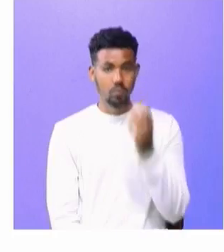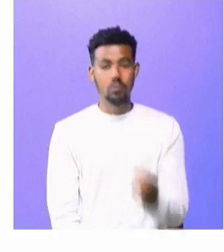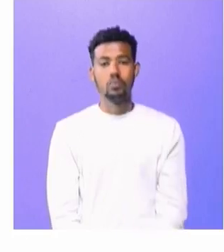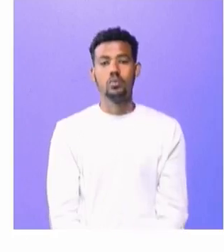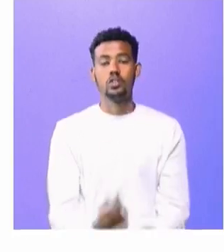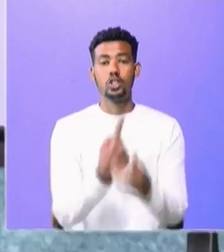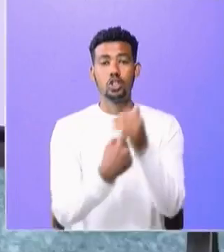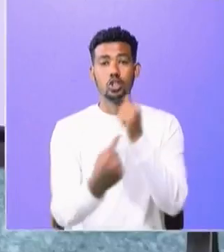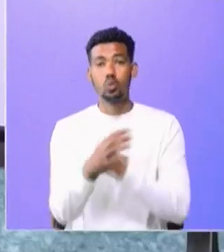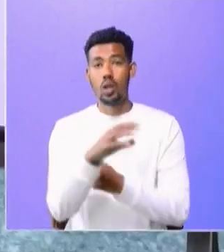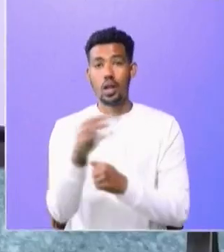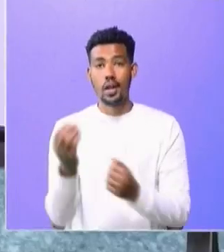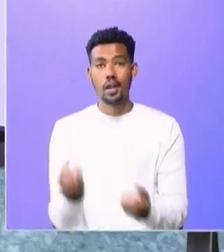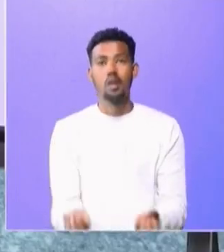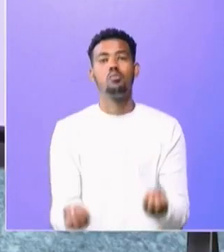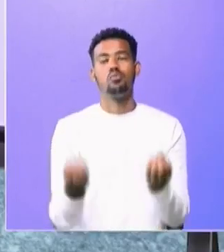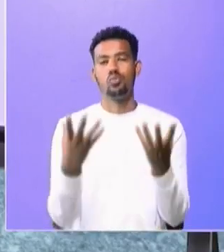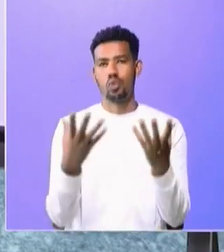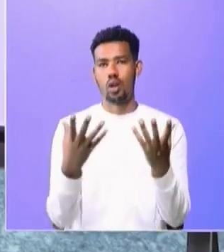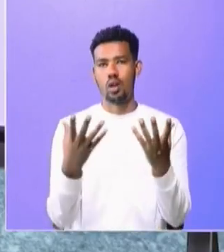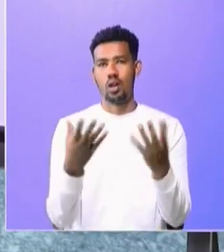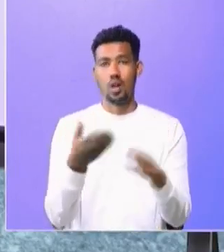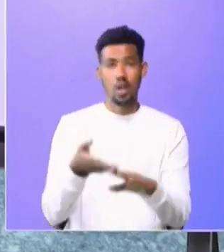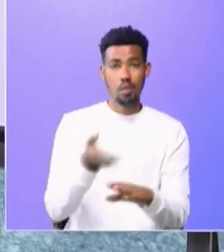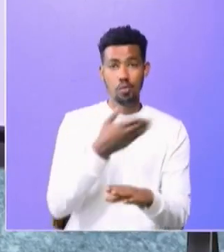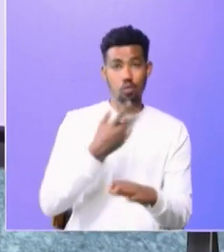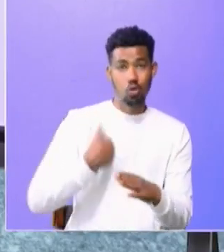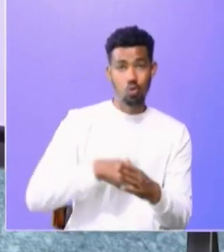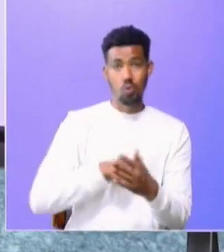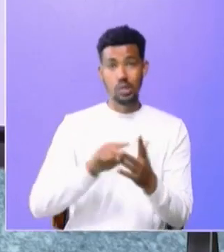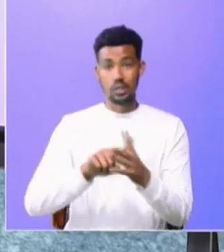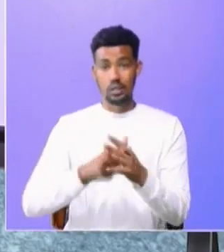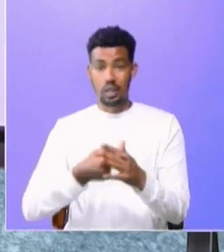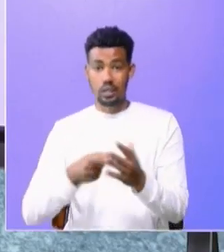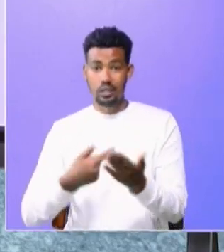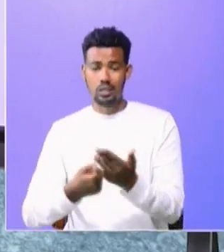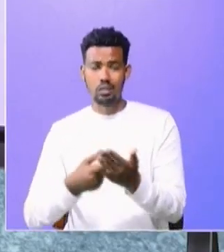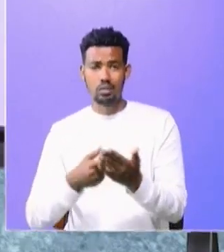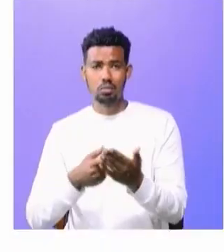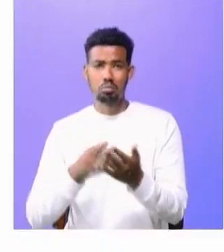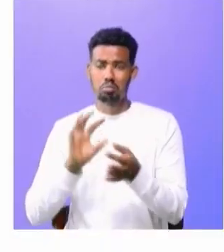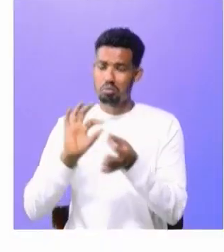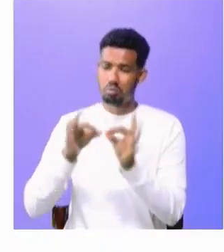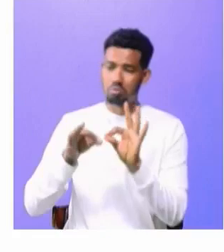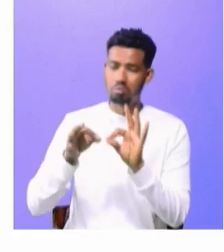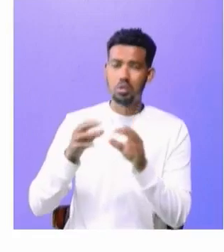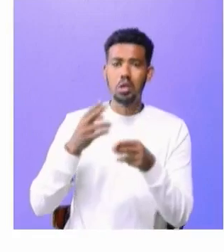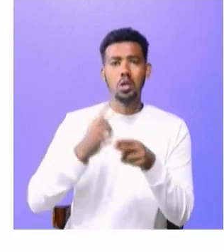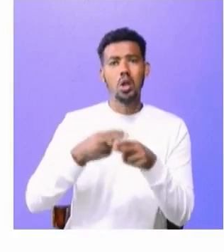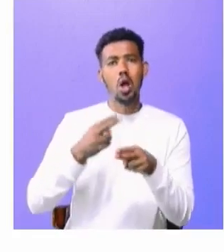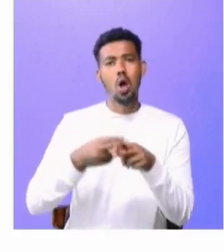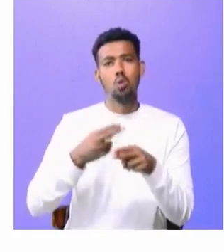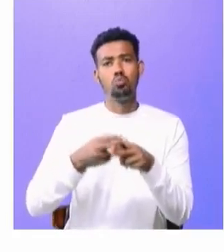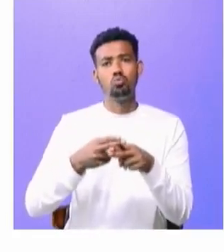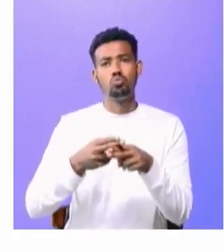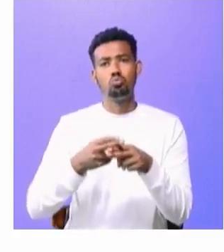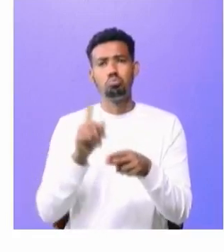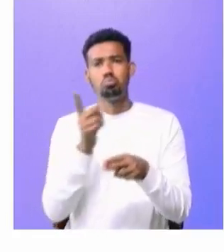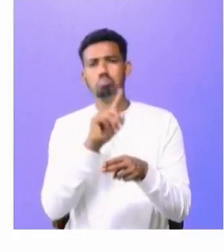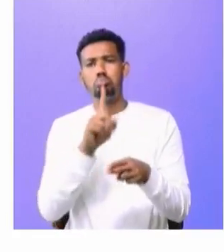singular and plural. Before we start this, let us define what is noun. Noun